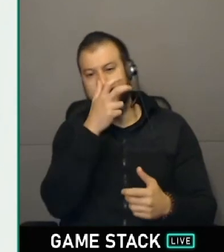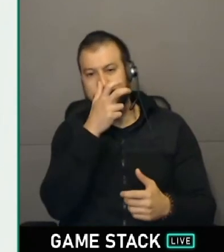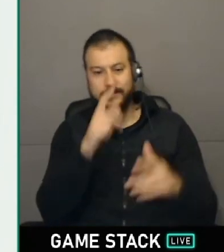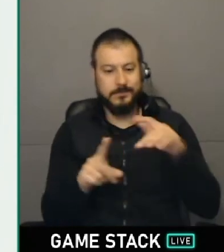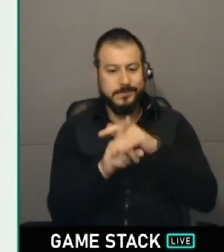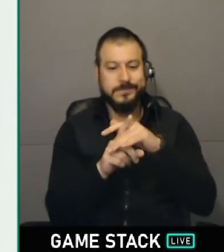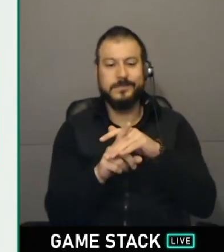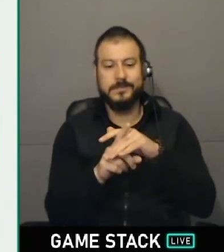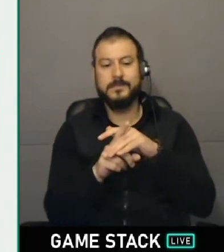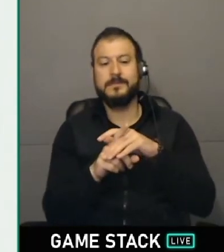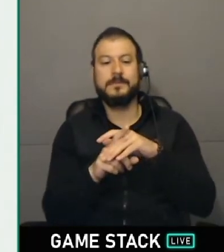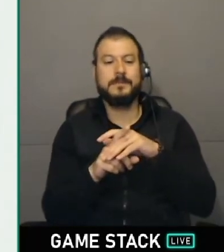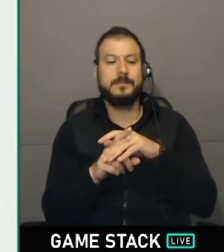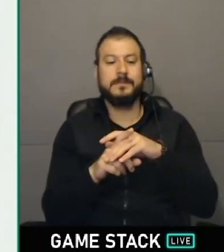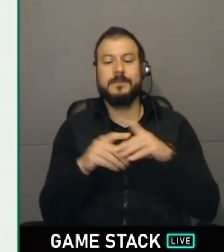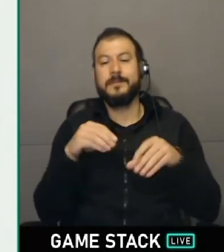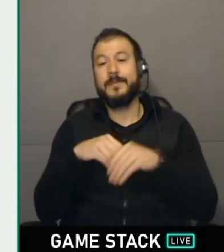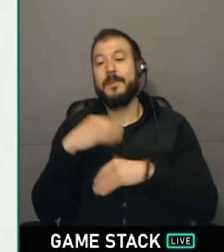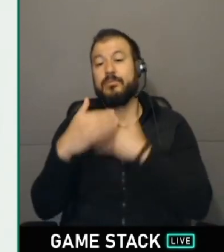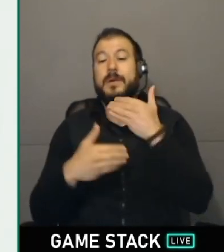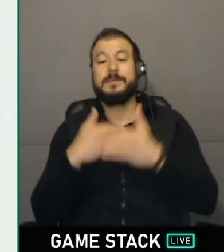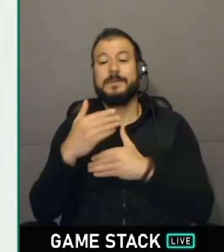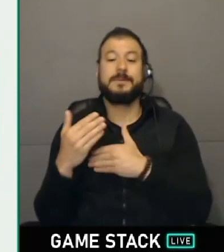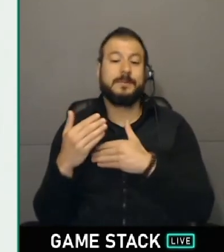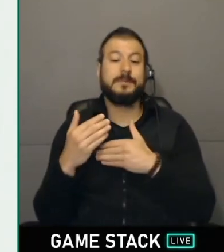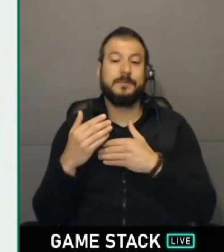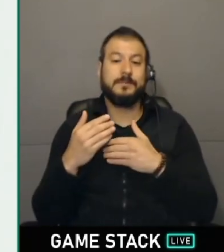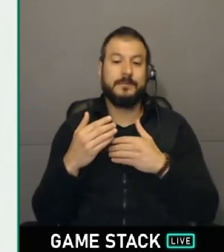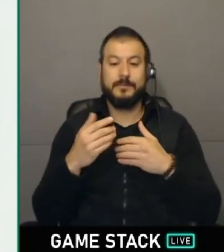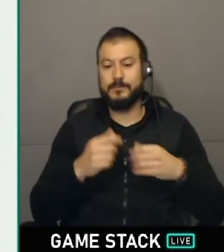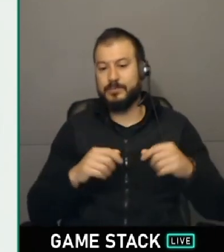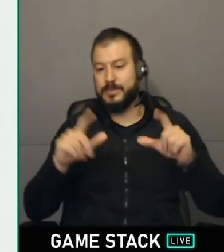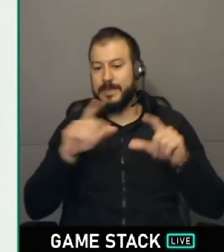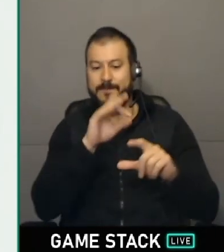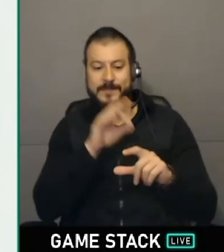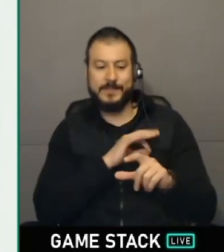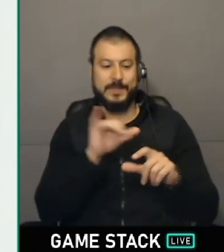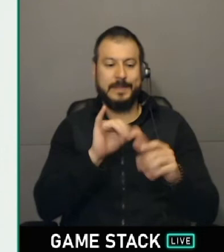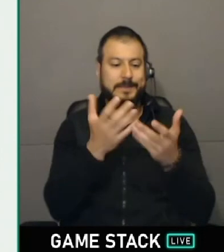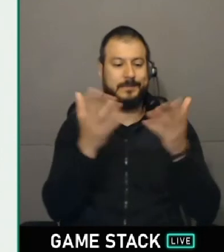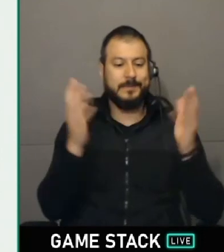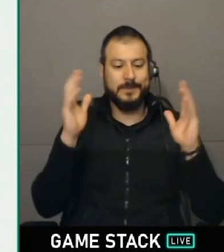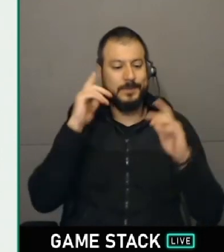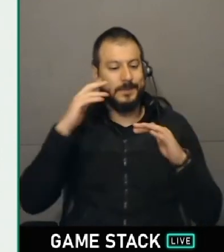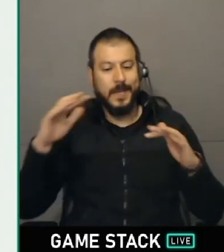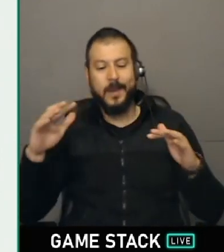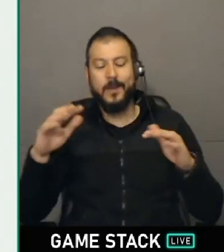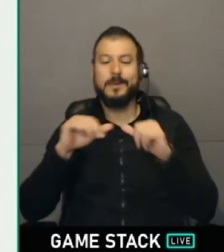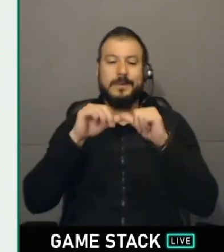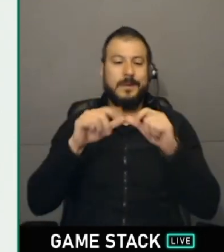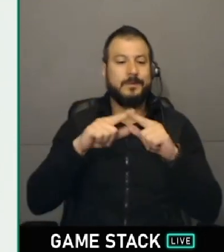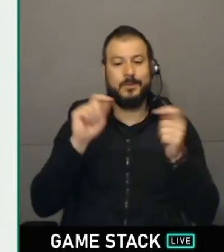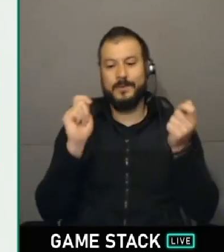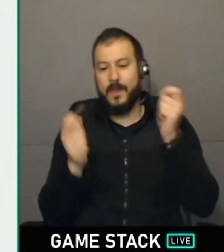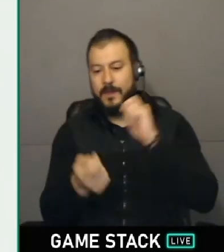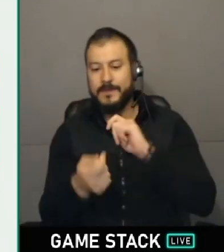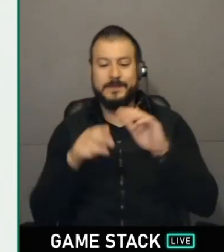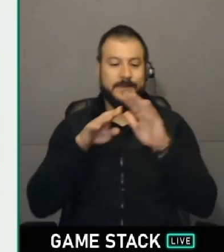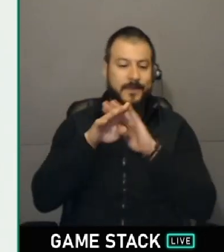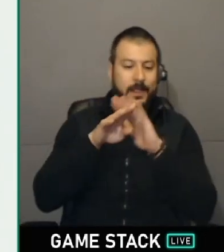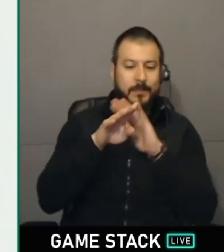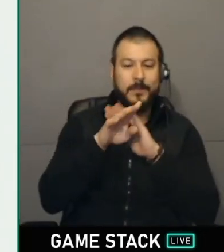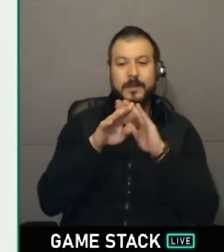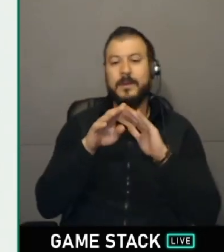the process of bringing up a feature like spatial sound and continuing to evolve it and develop it, bugs